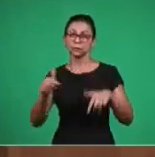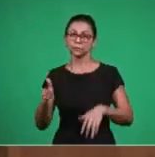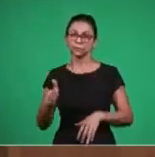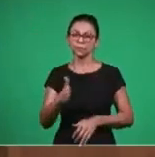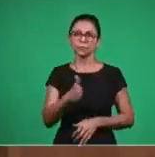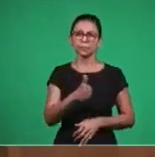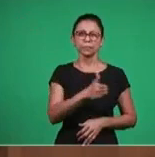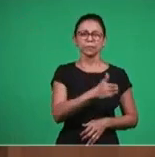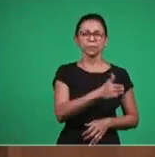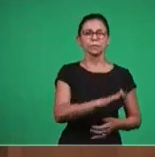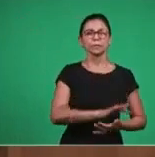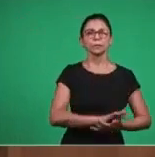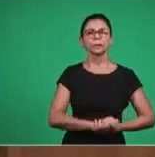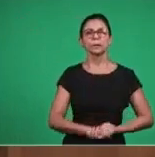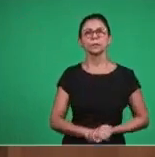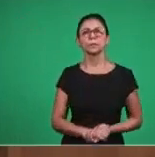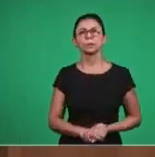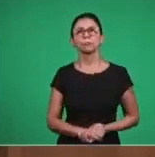Elisha,